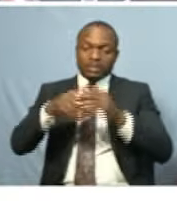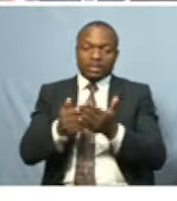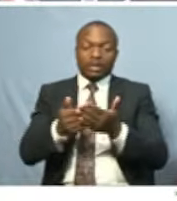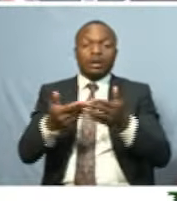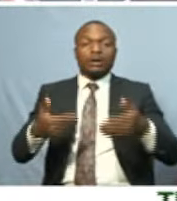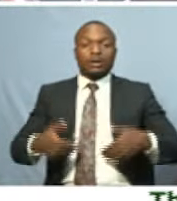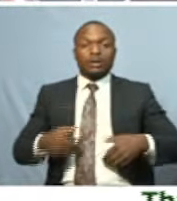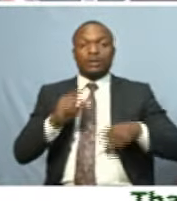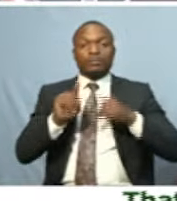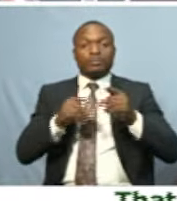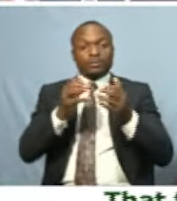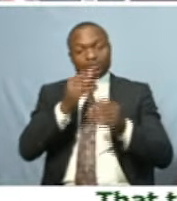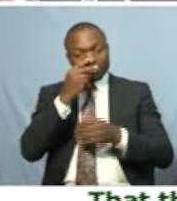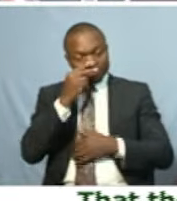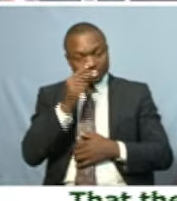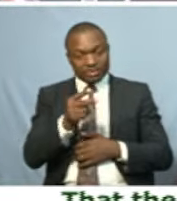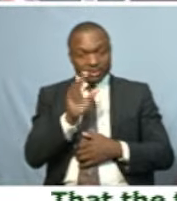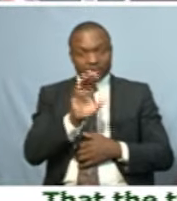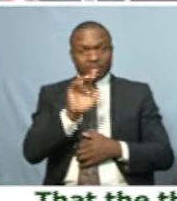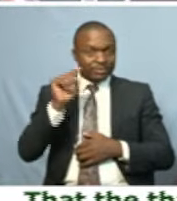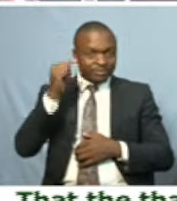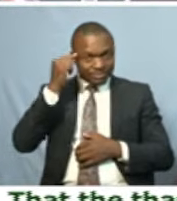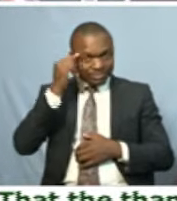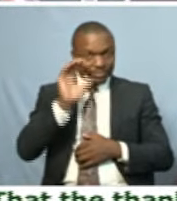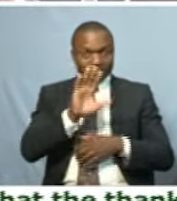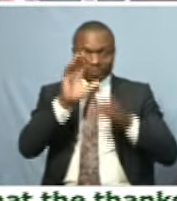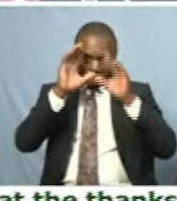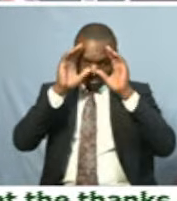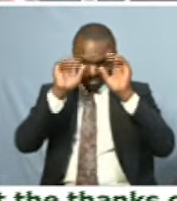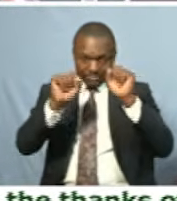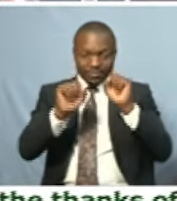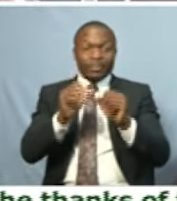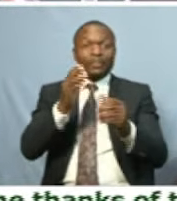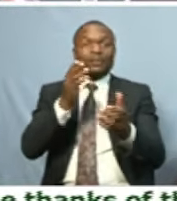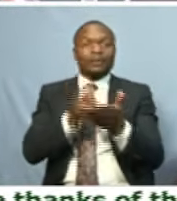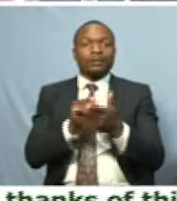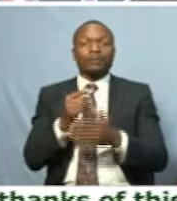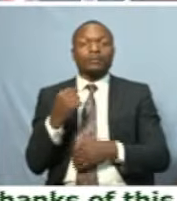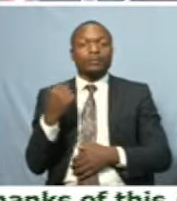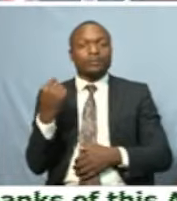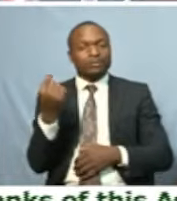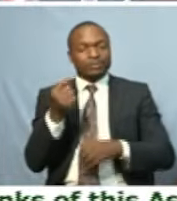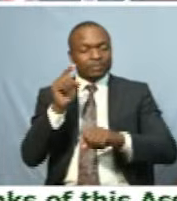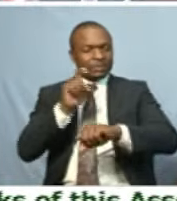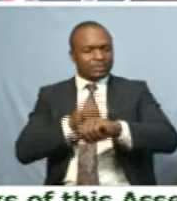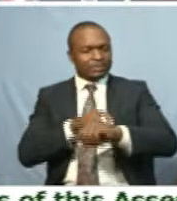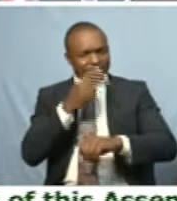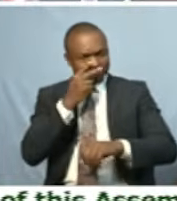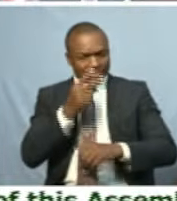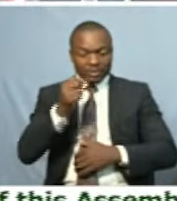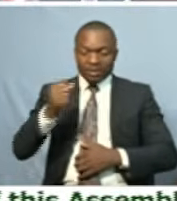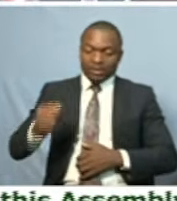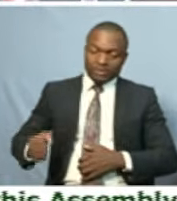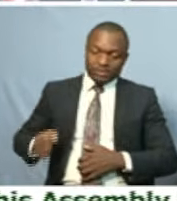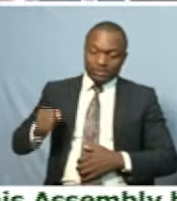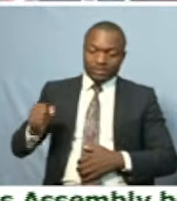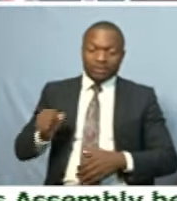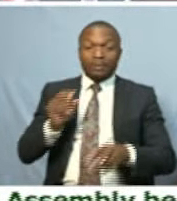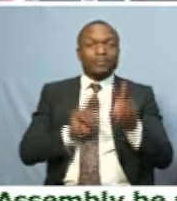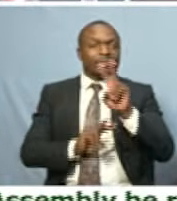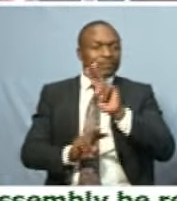see from their government and their president. This is the only time that we have seen chiefs visiting each